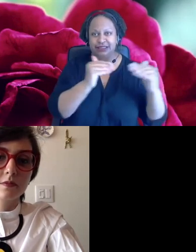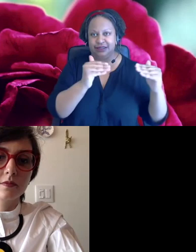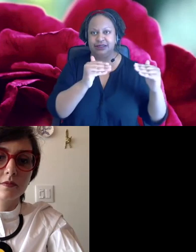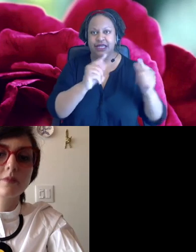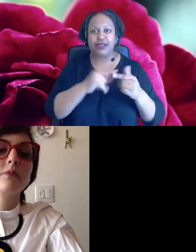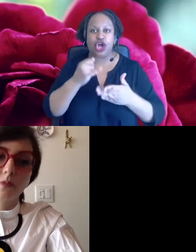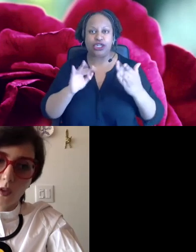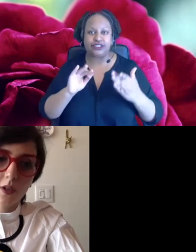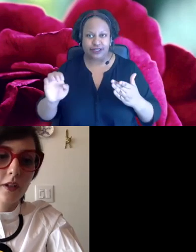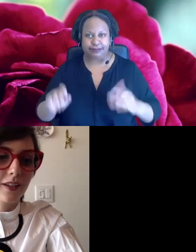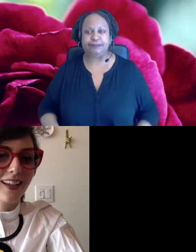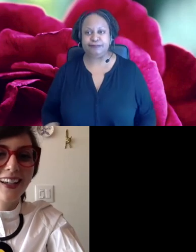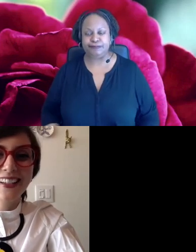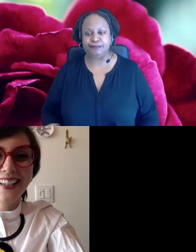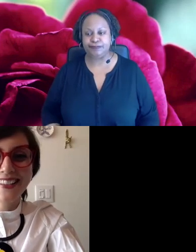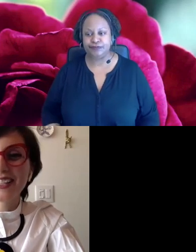artist fees.